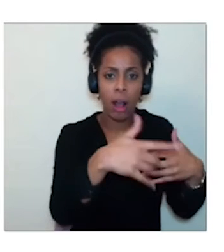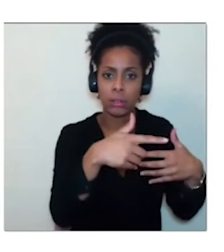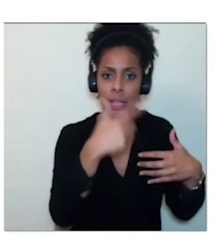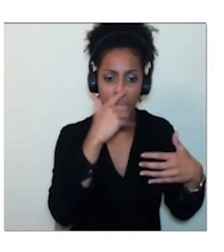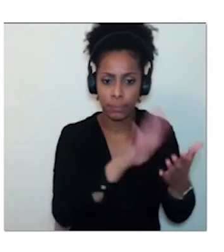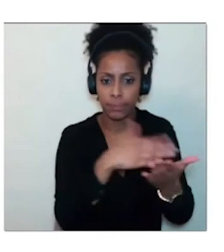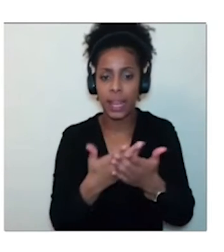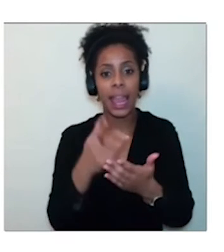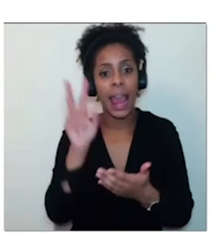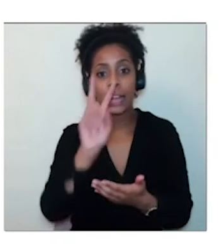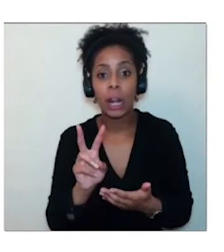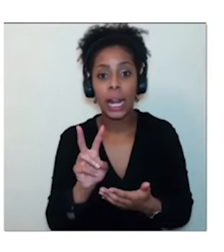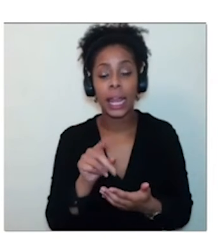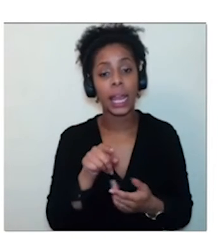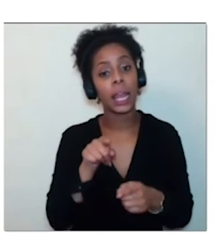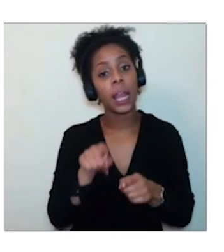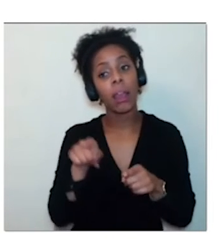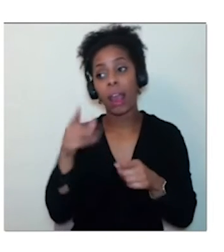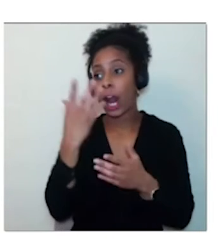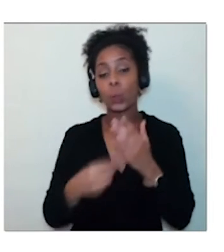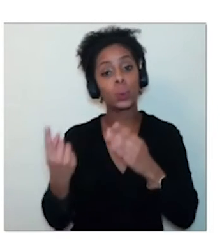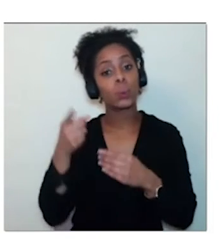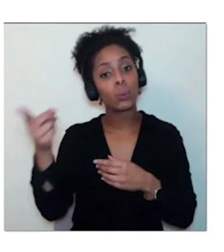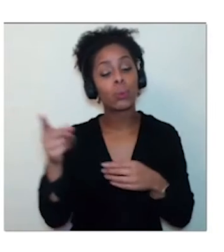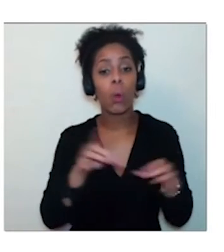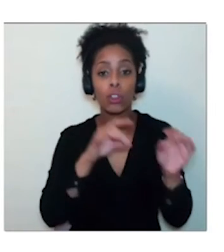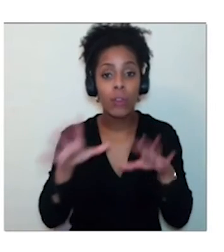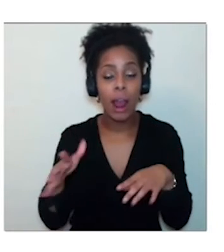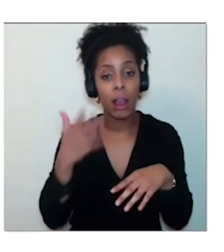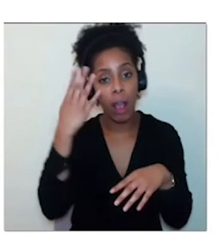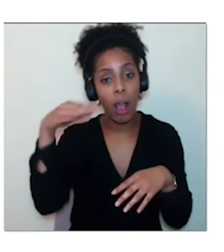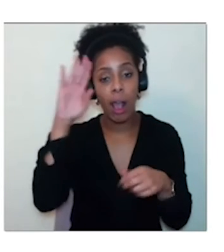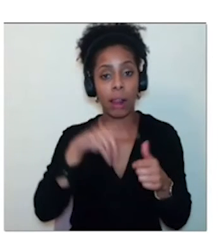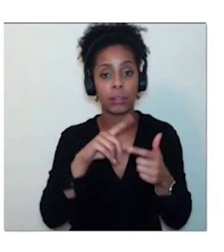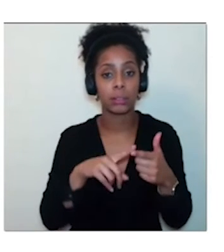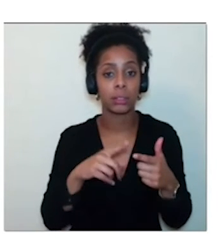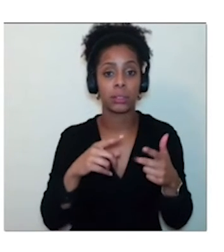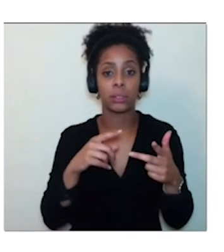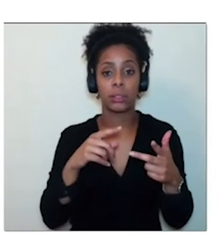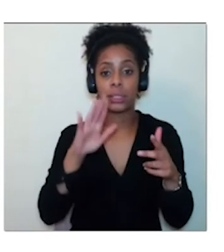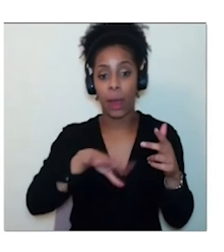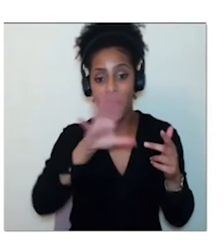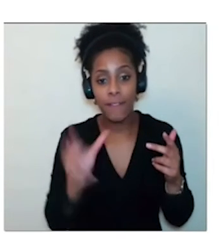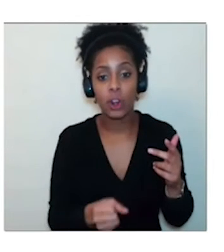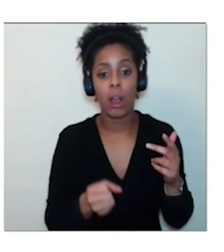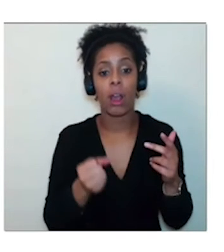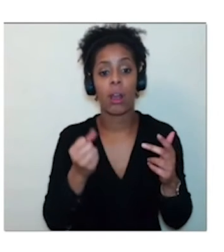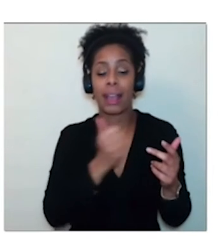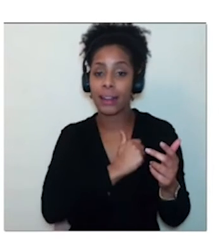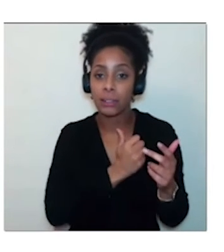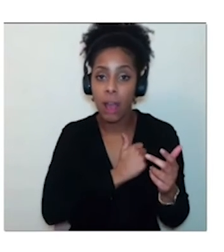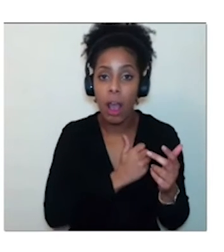Australia, Canada, Ireland, New Zealand, South Africa, United Kingdom and the United States of